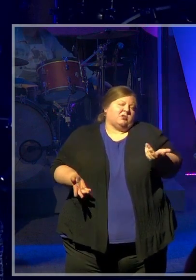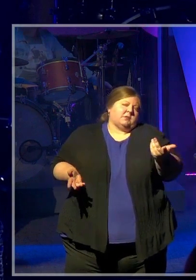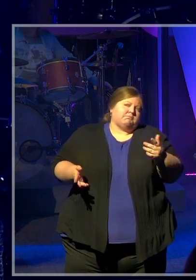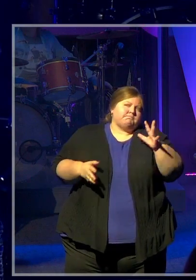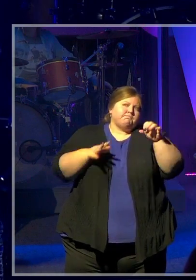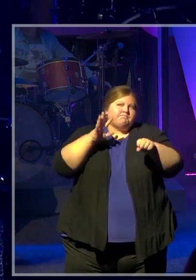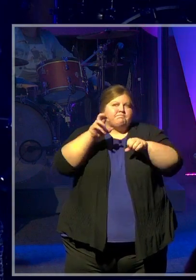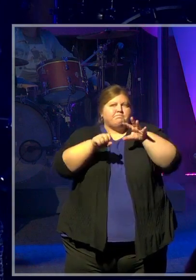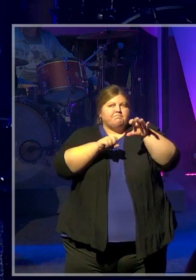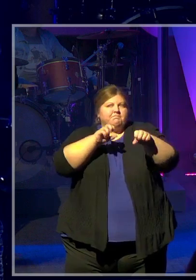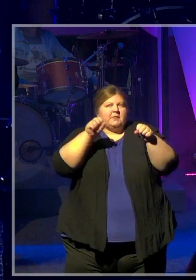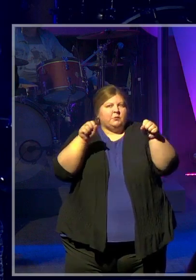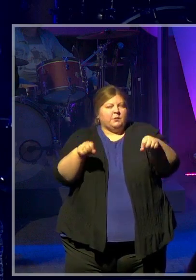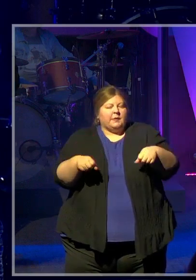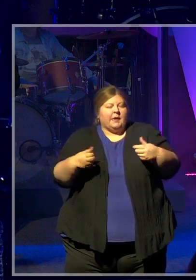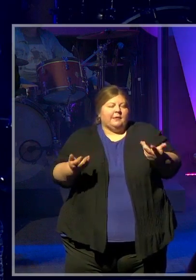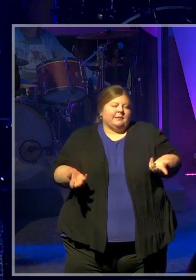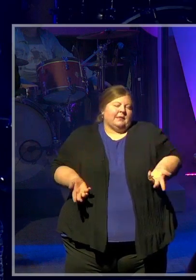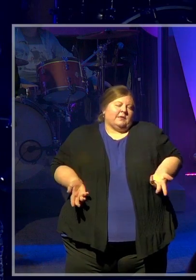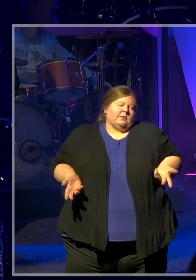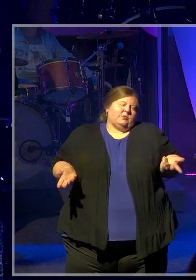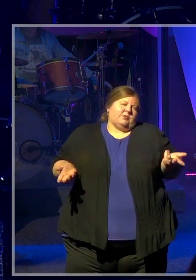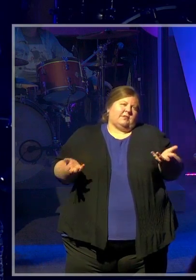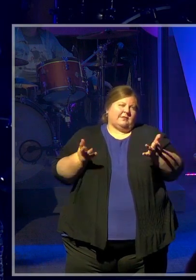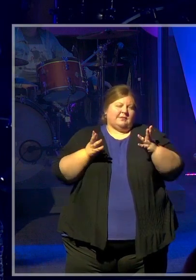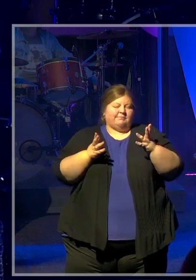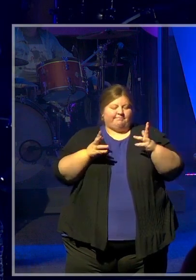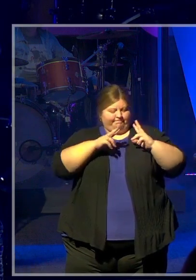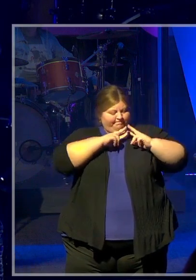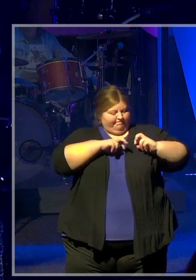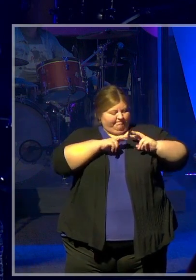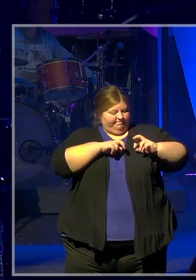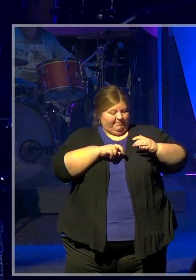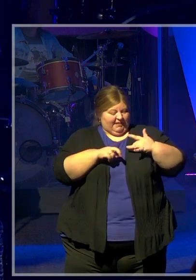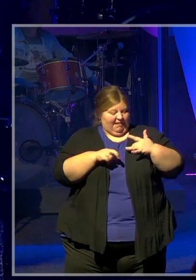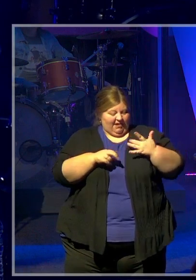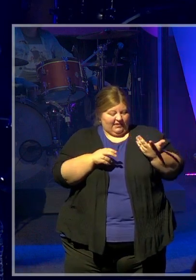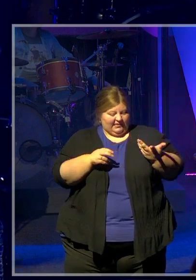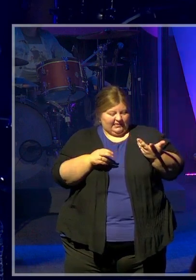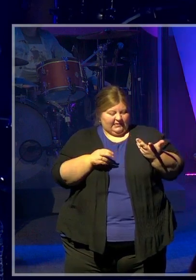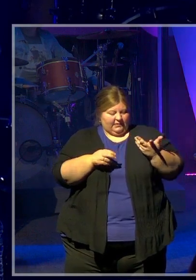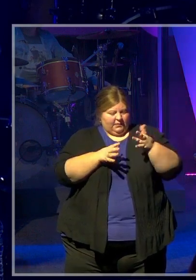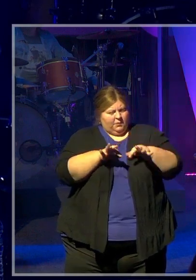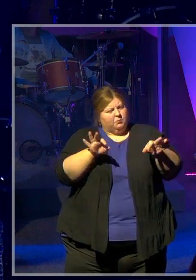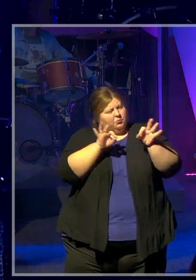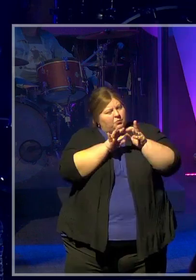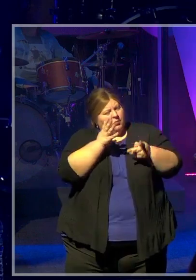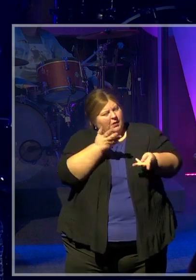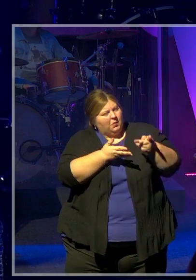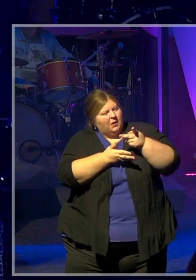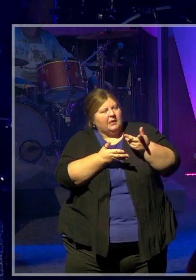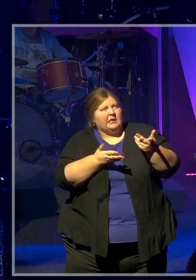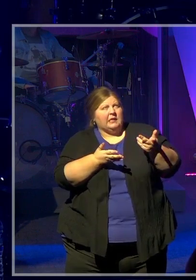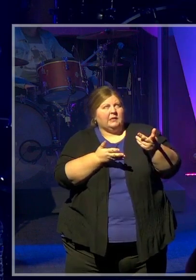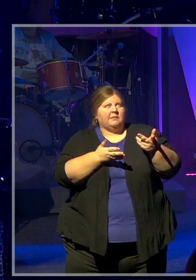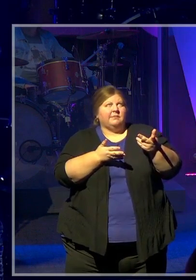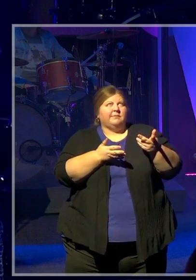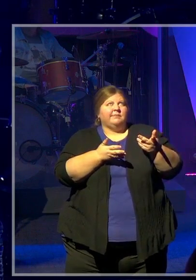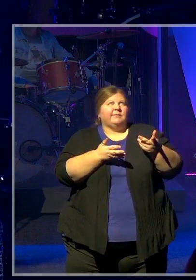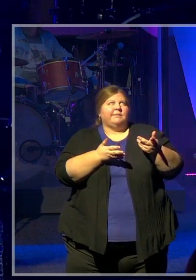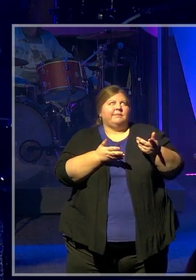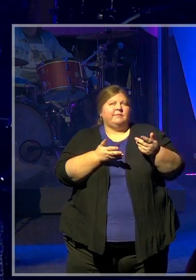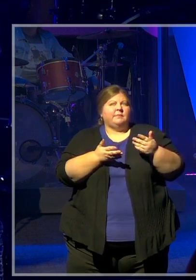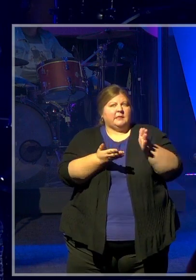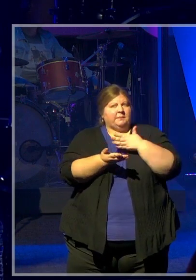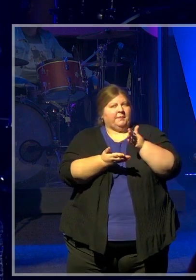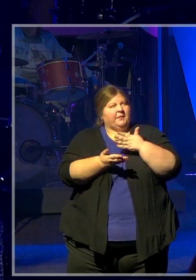can. And let's just take inventory of our hearts. What's a priority maybe above God? The song,